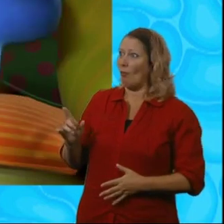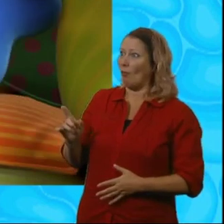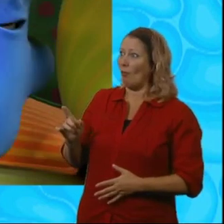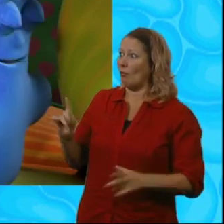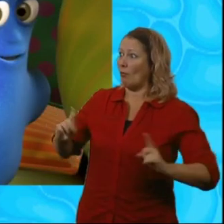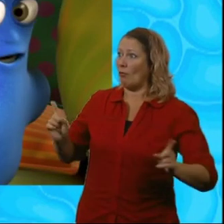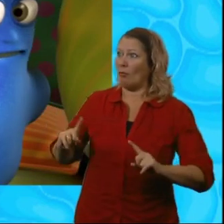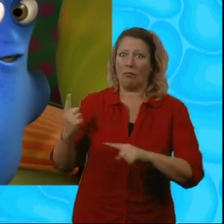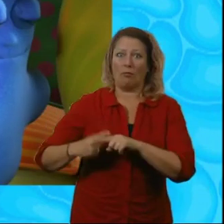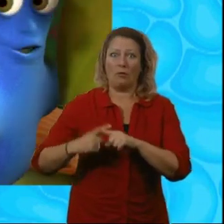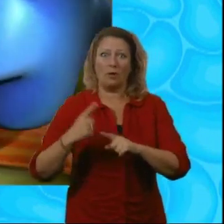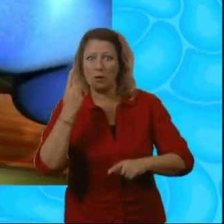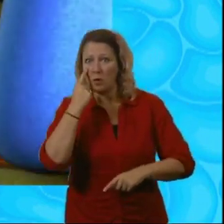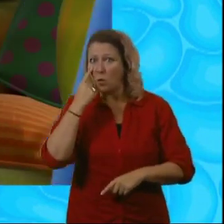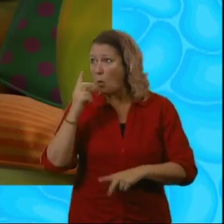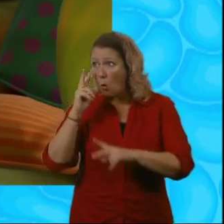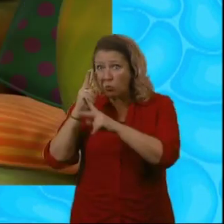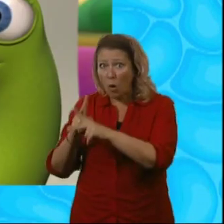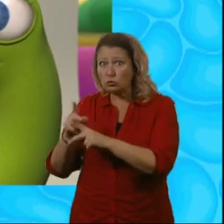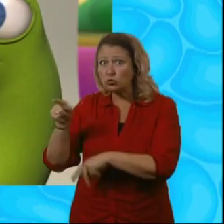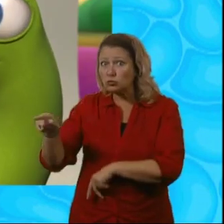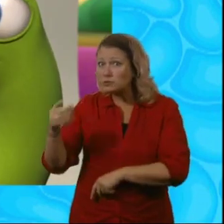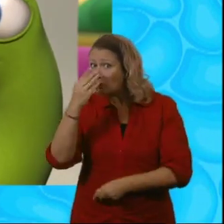Got to rush. Look after those photos for me.